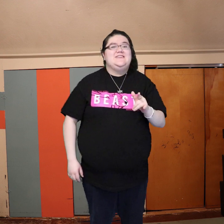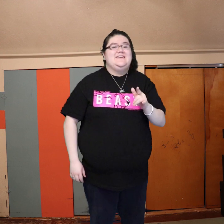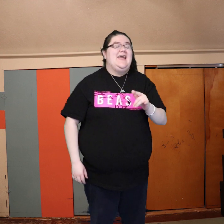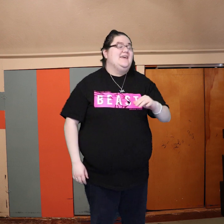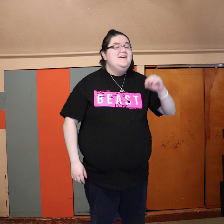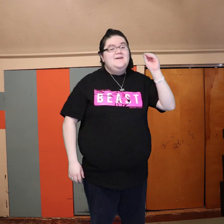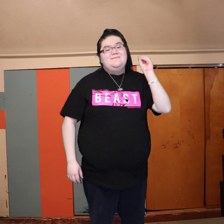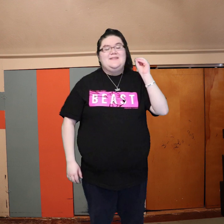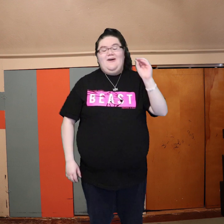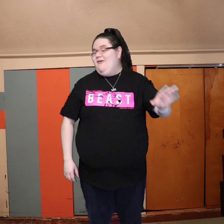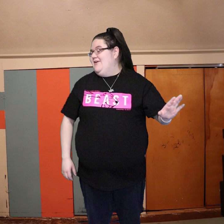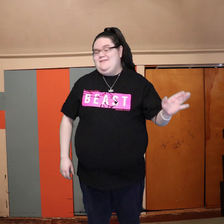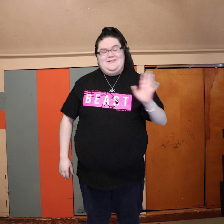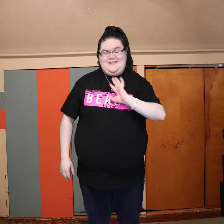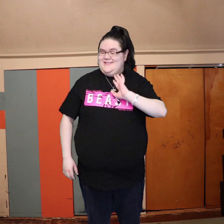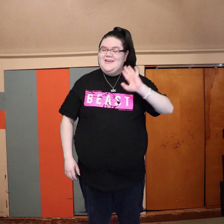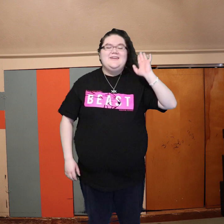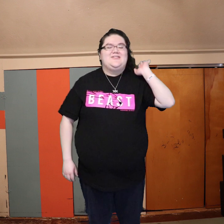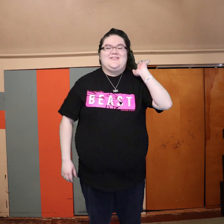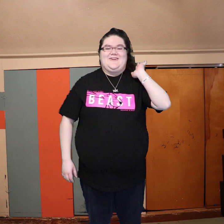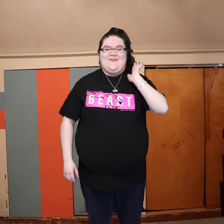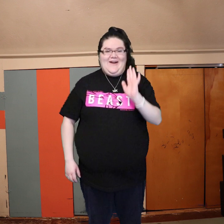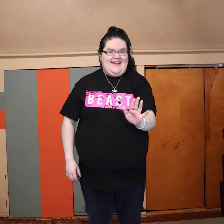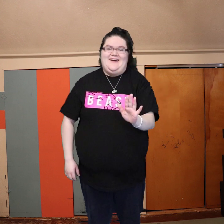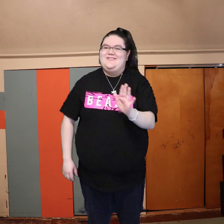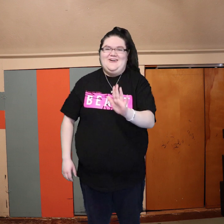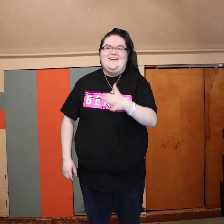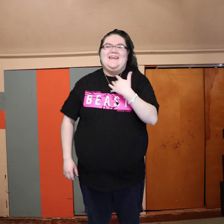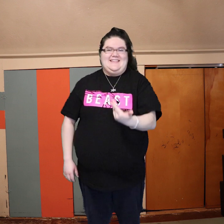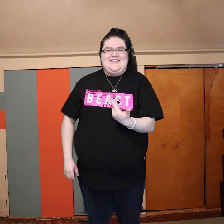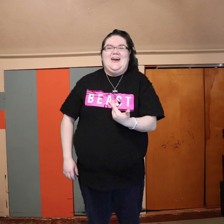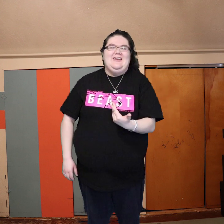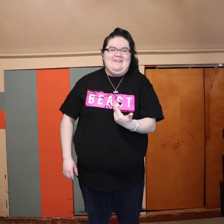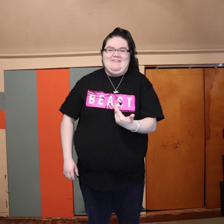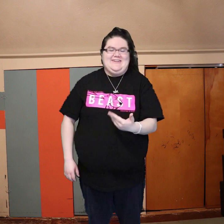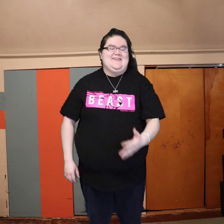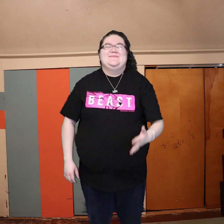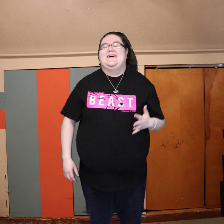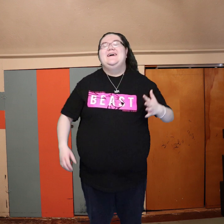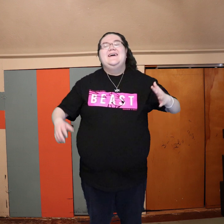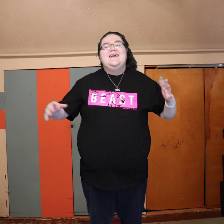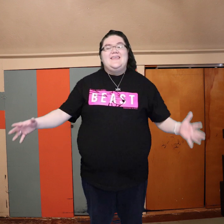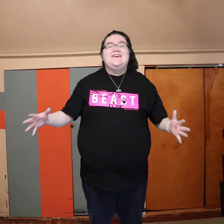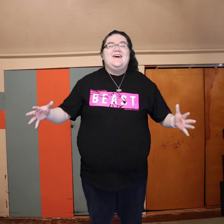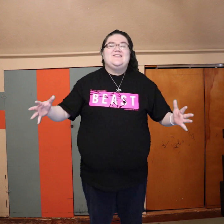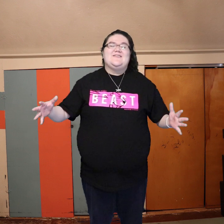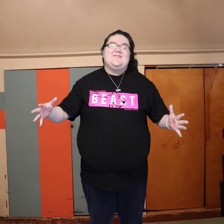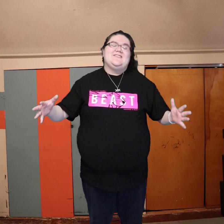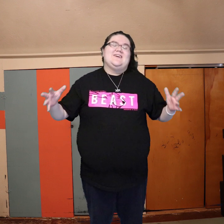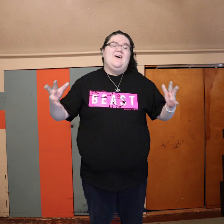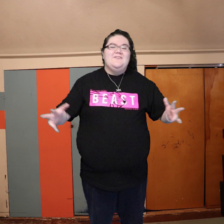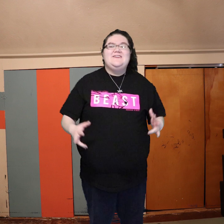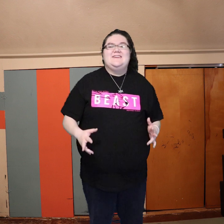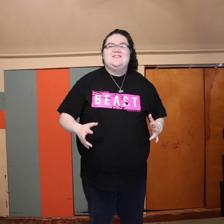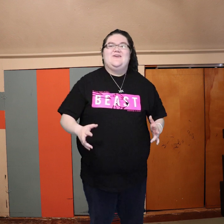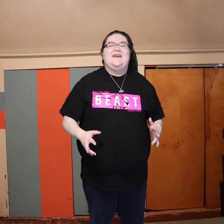that one in GTA. But oh, it was just great. I'm sorry, English, I know, not working. But thank you guys so